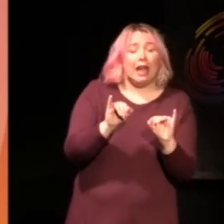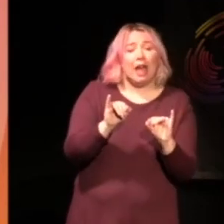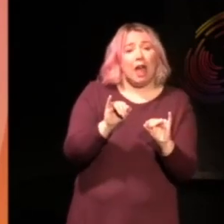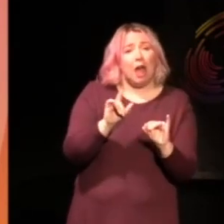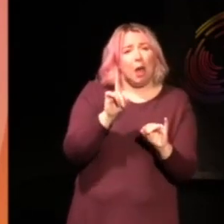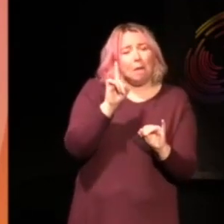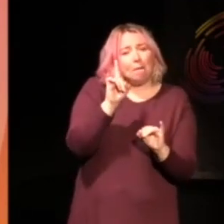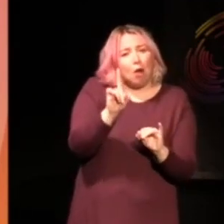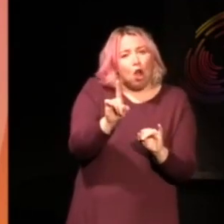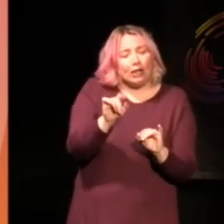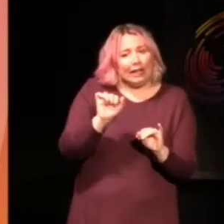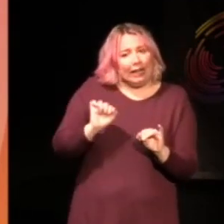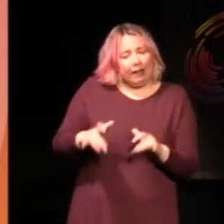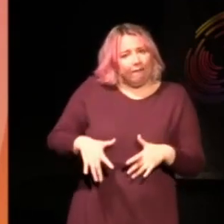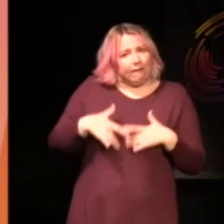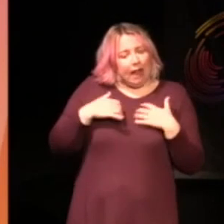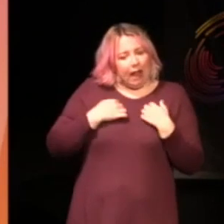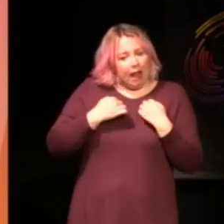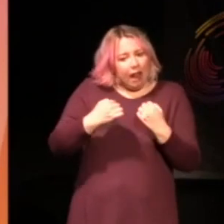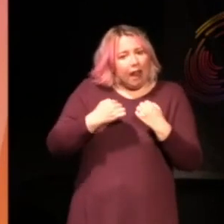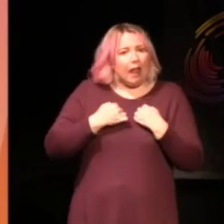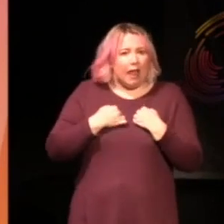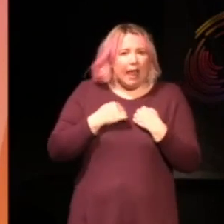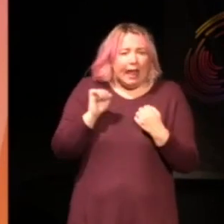finds knowledge important, but who's a polymath.